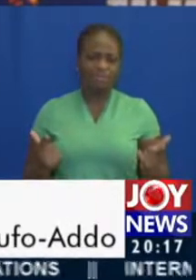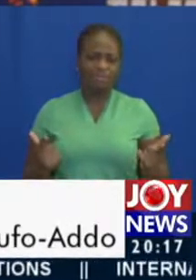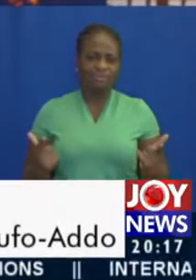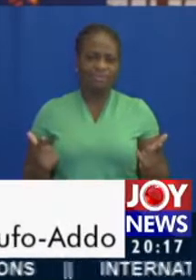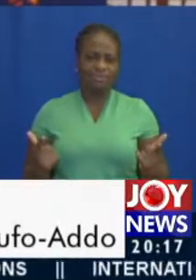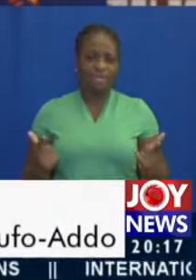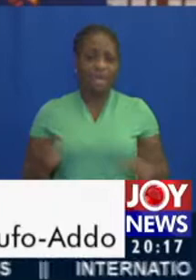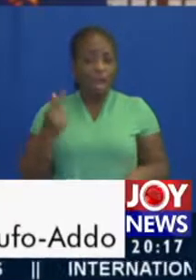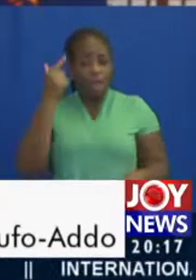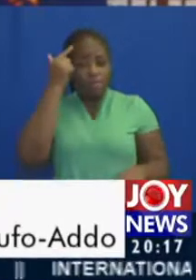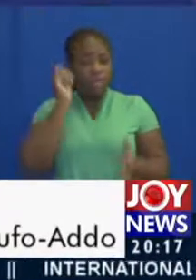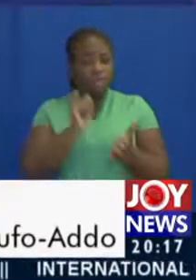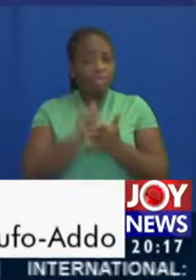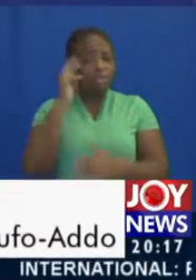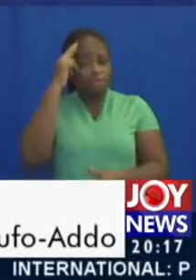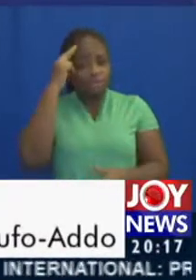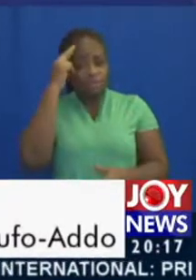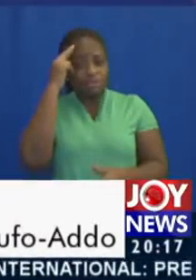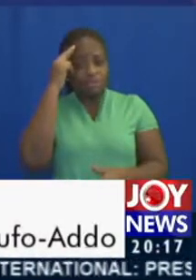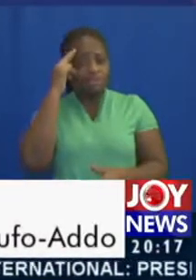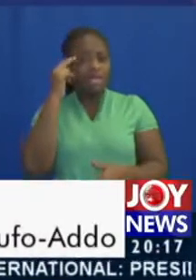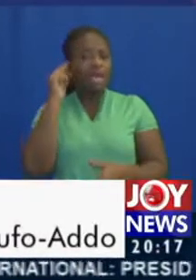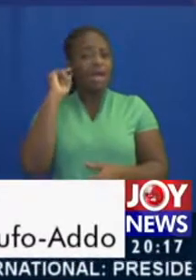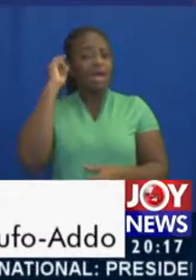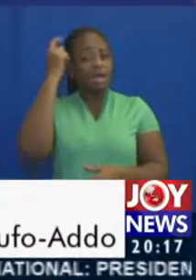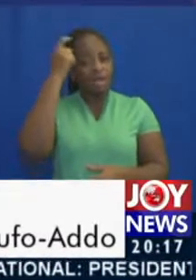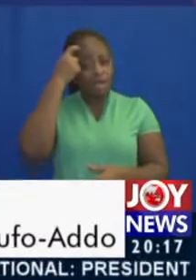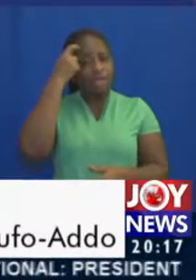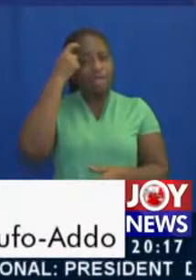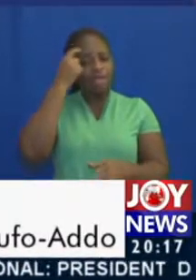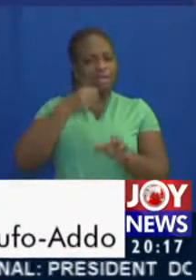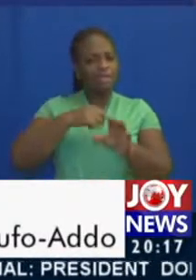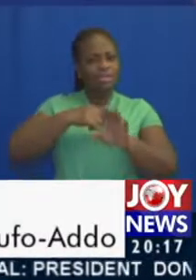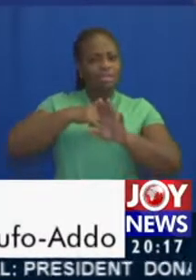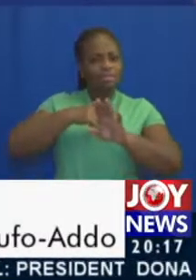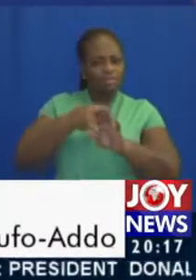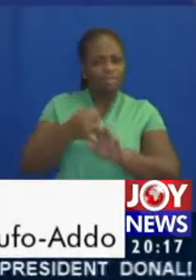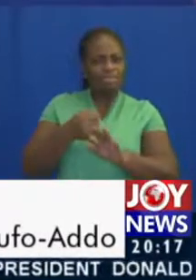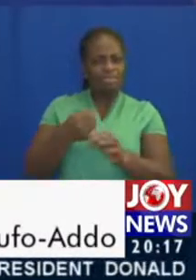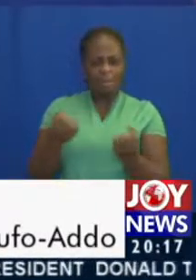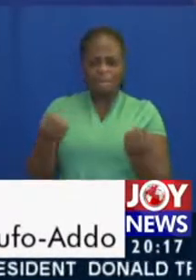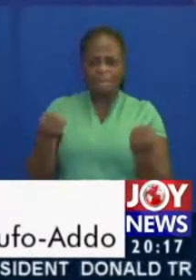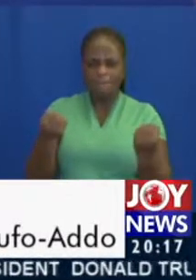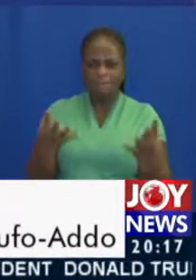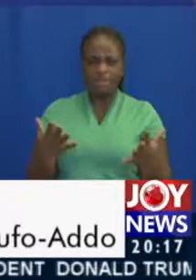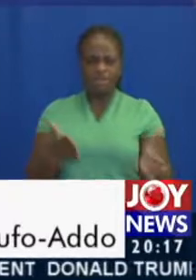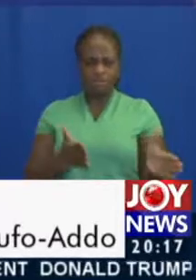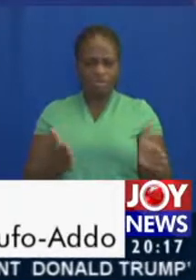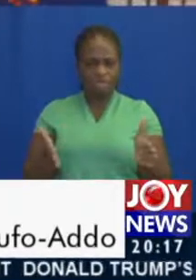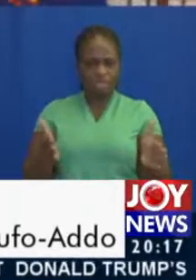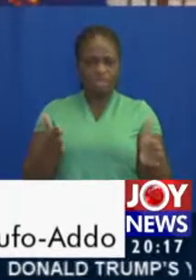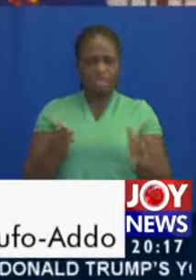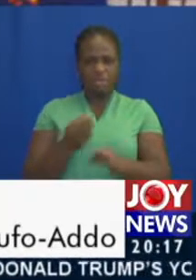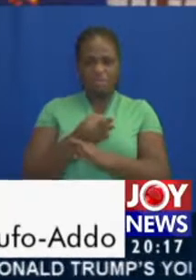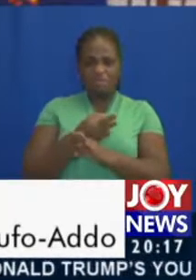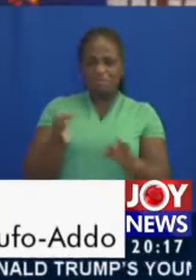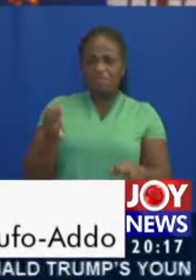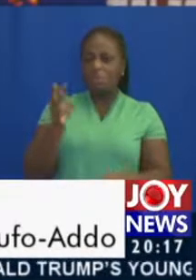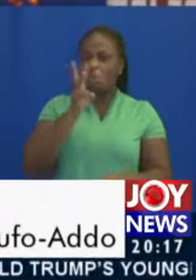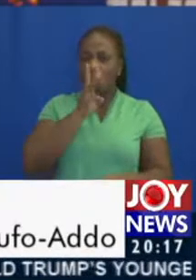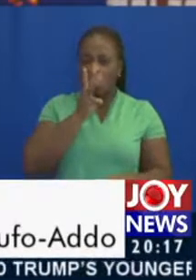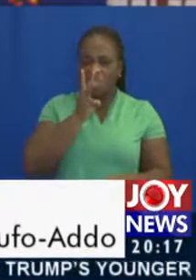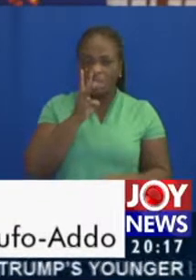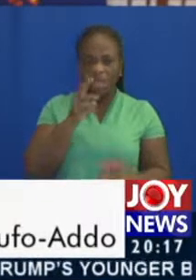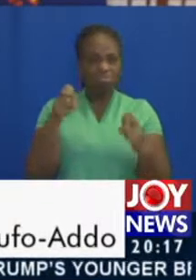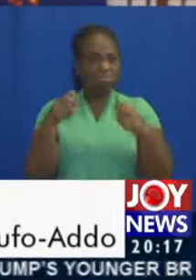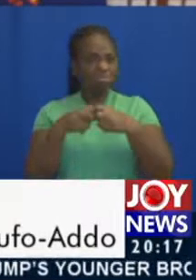reason the government has implemented several measures, such as free water and electricity, and funding